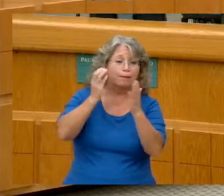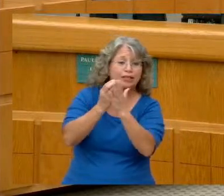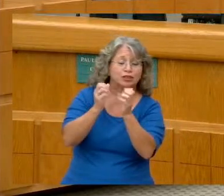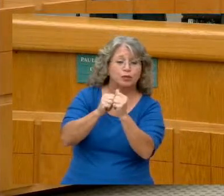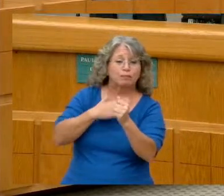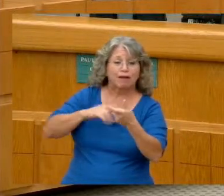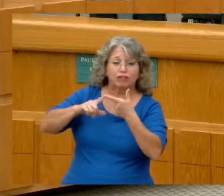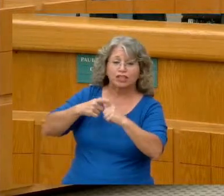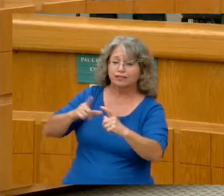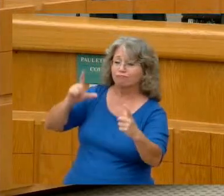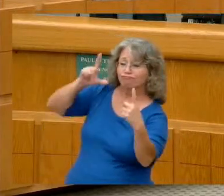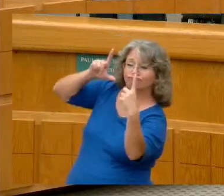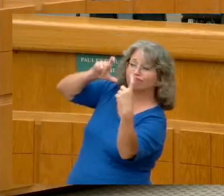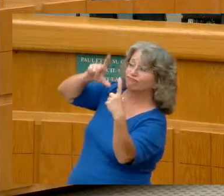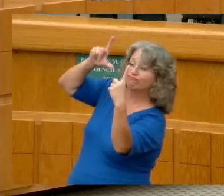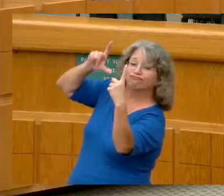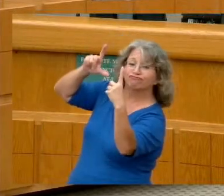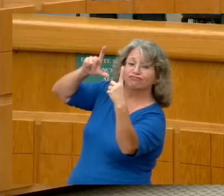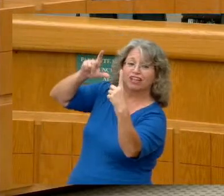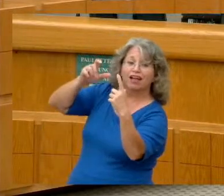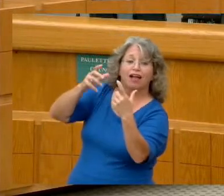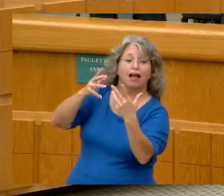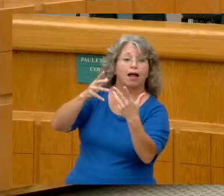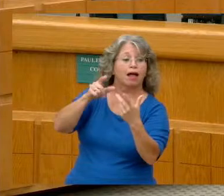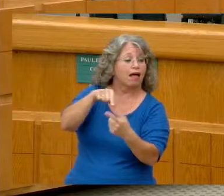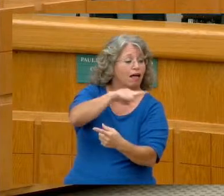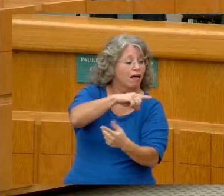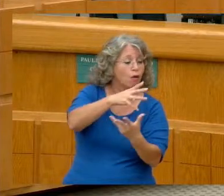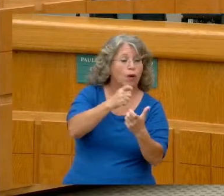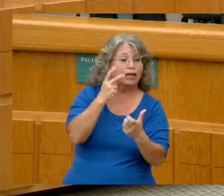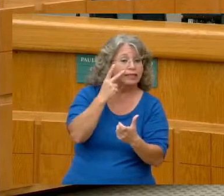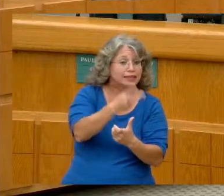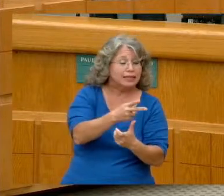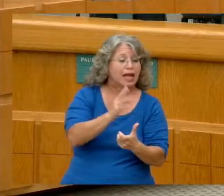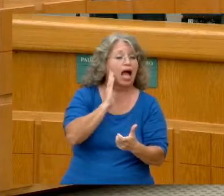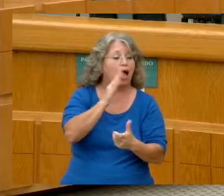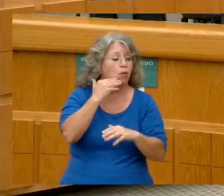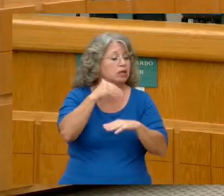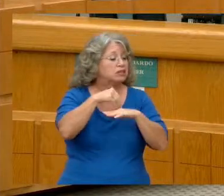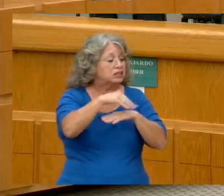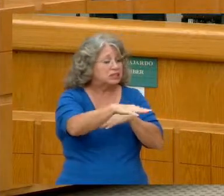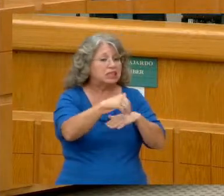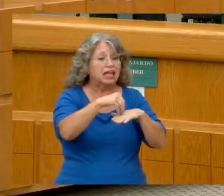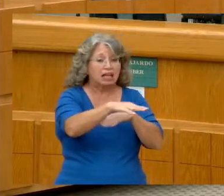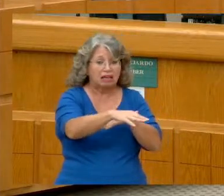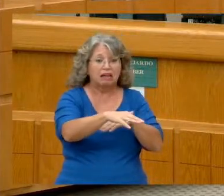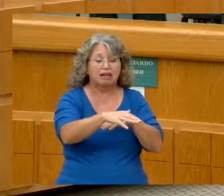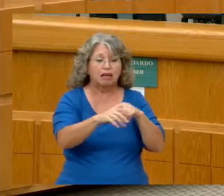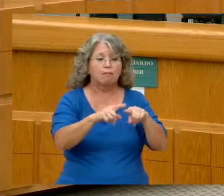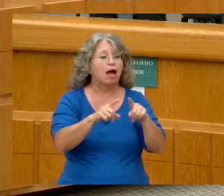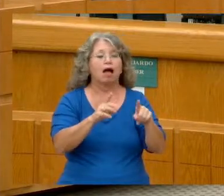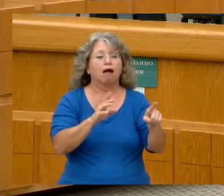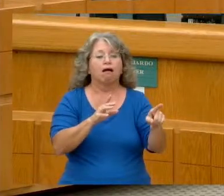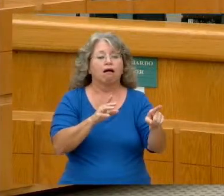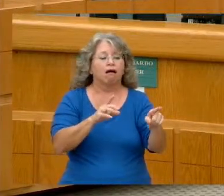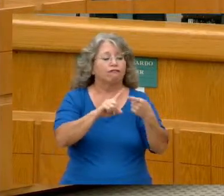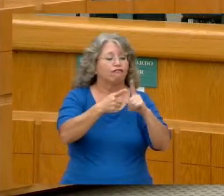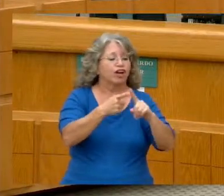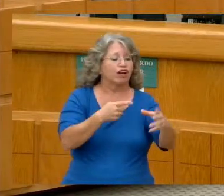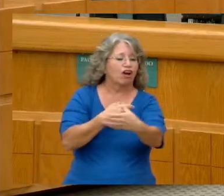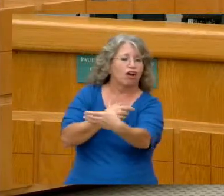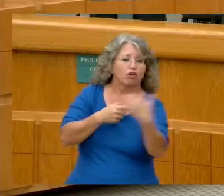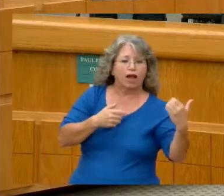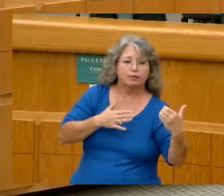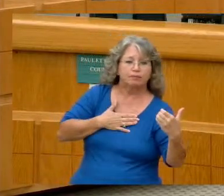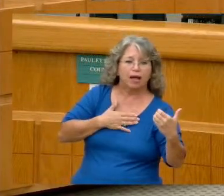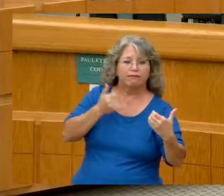a great pic. Everybody wants to see the pic, so I'm telling them I'm going to send it to you, but instead my friend grabs my phone and says, let me